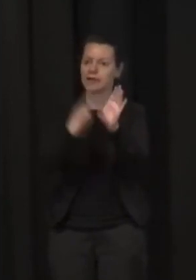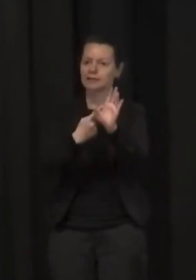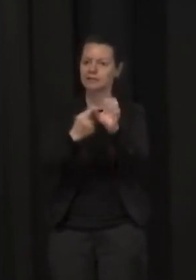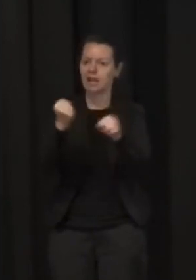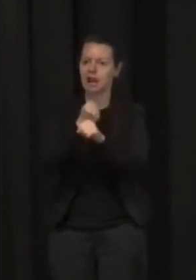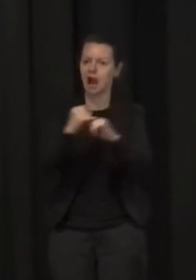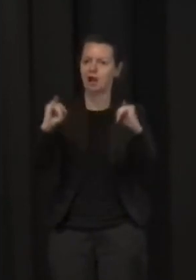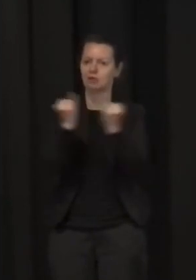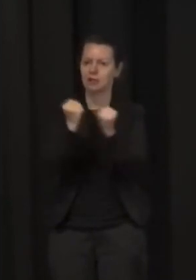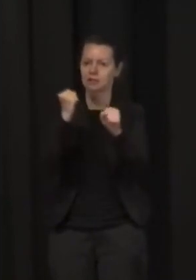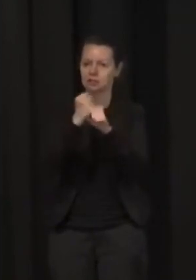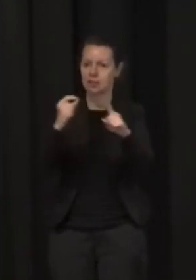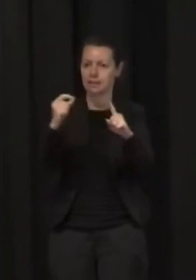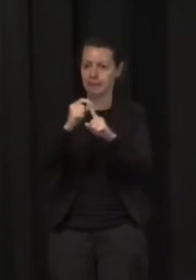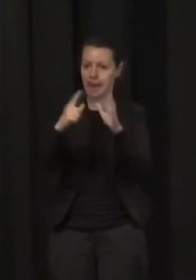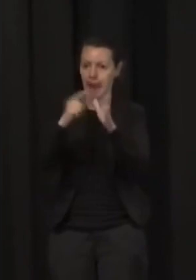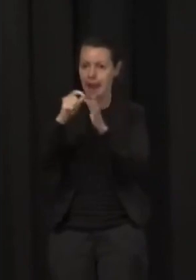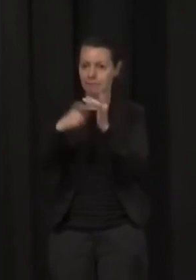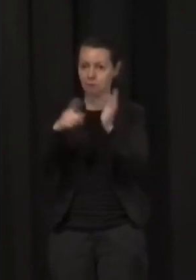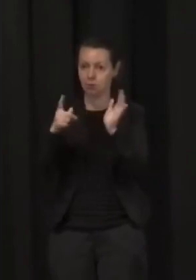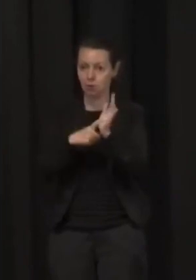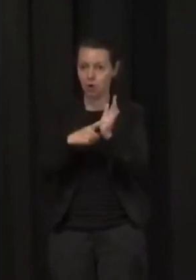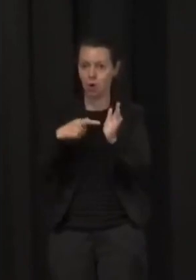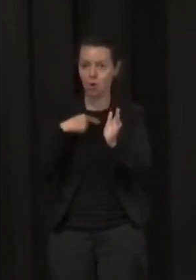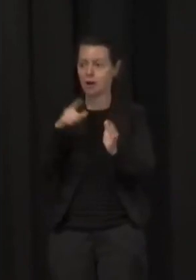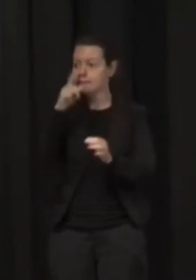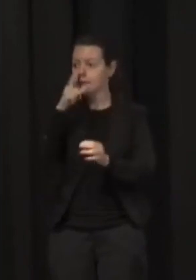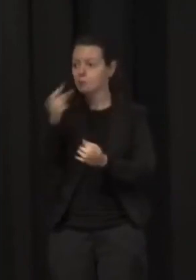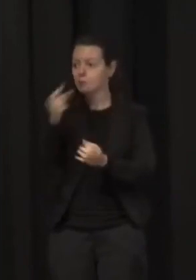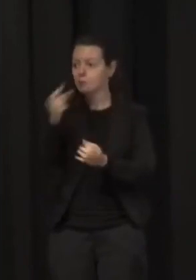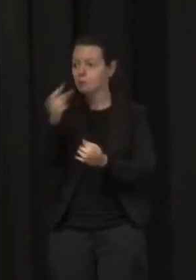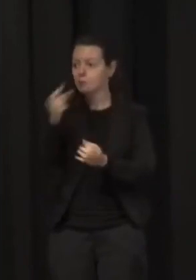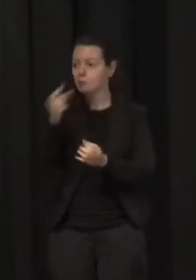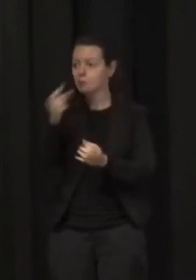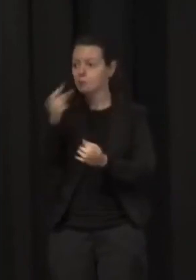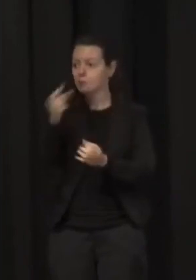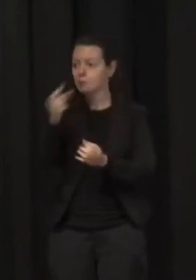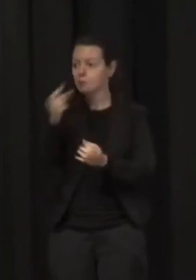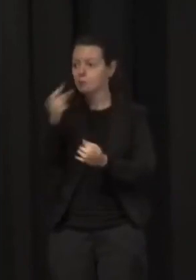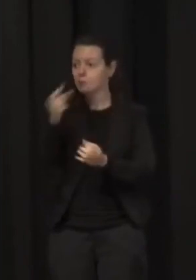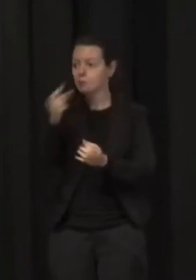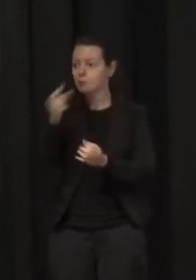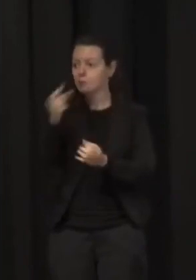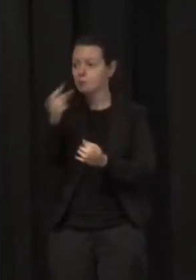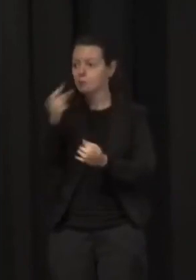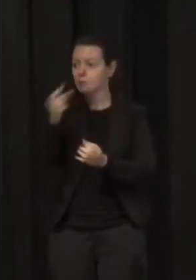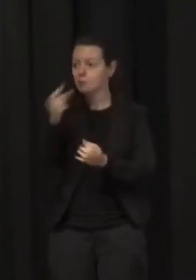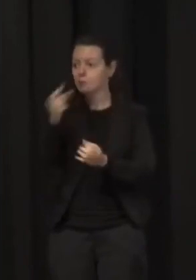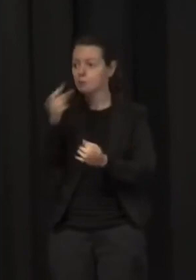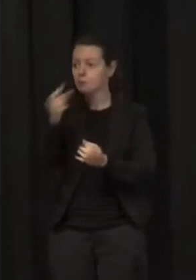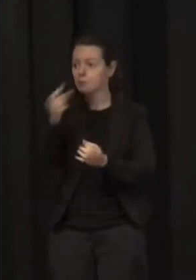don't think there's going to be crowds at the Grand Prix made up of people who have not been double dosed. There you go.